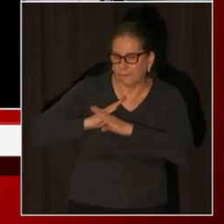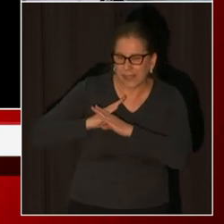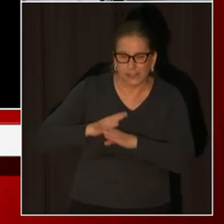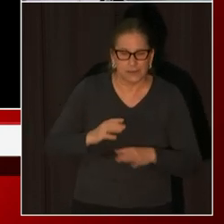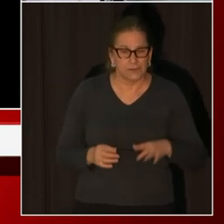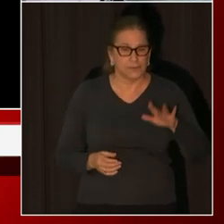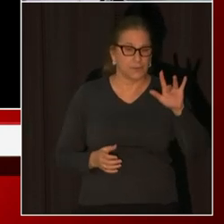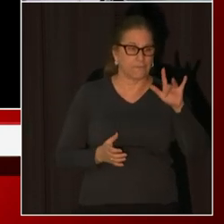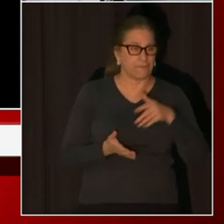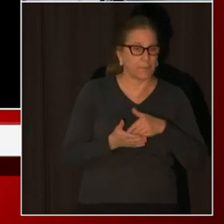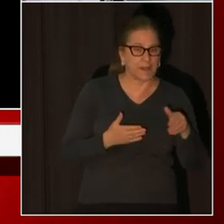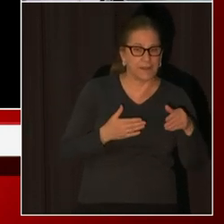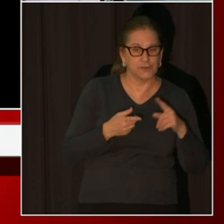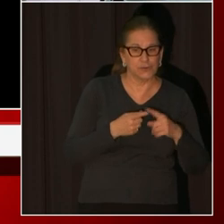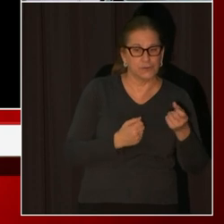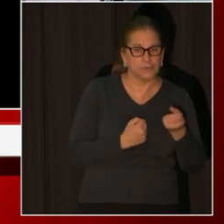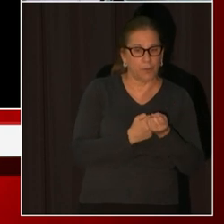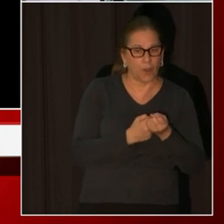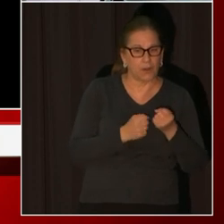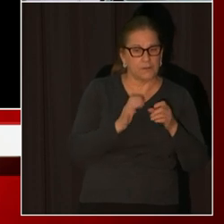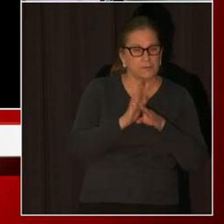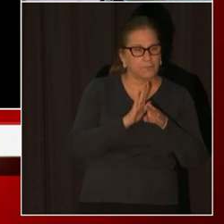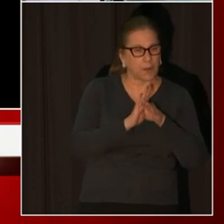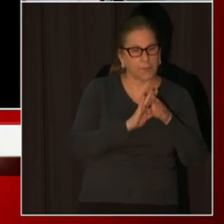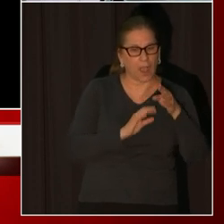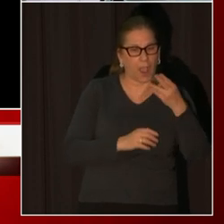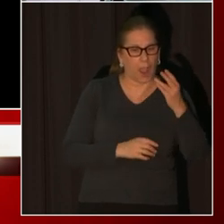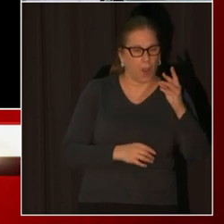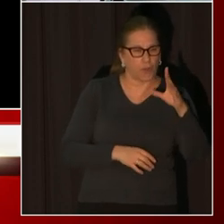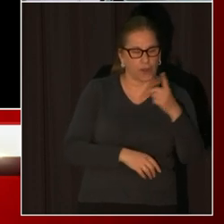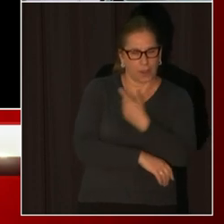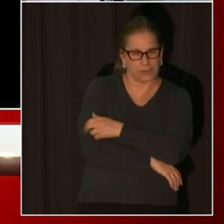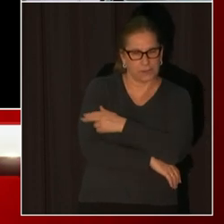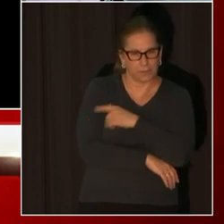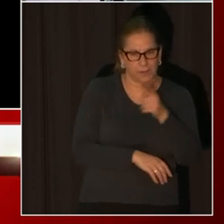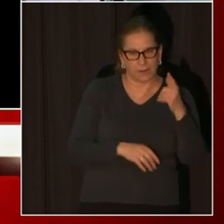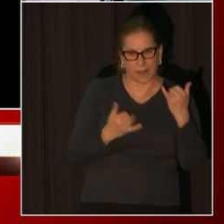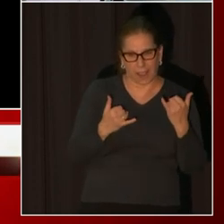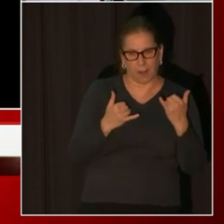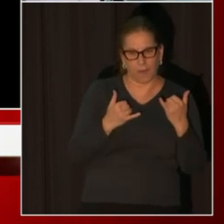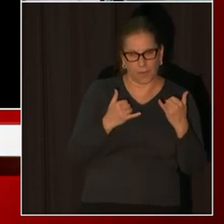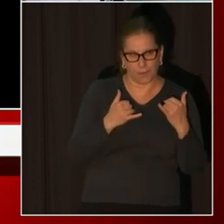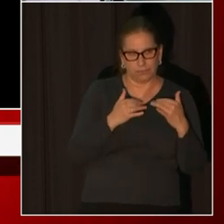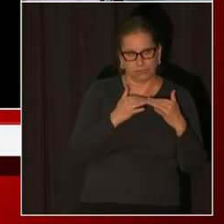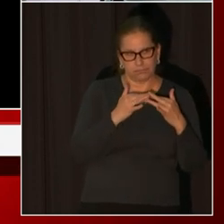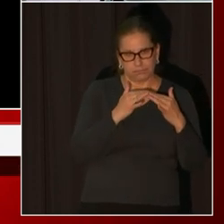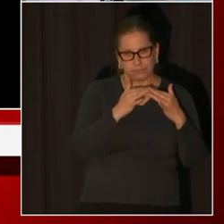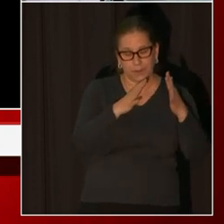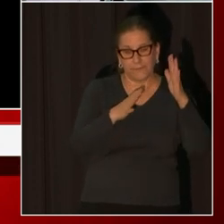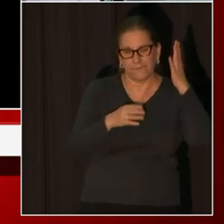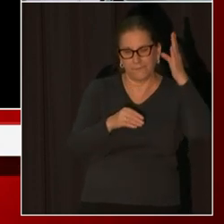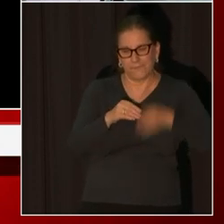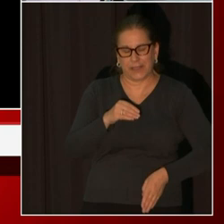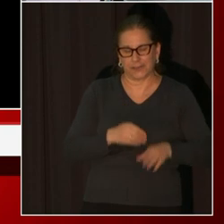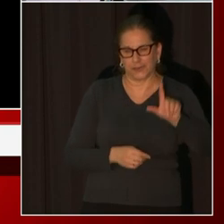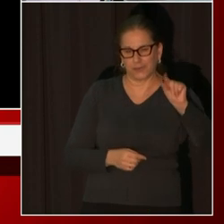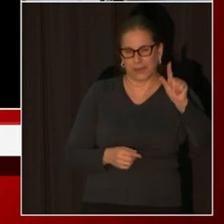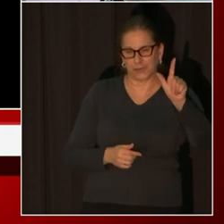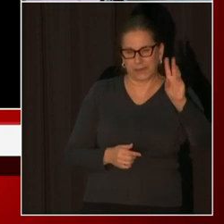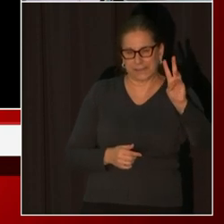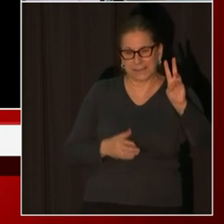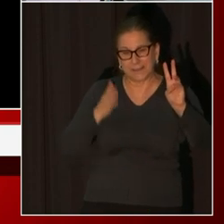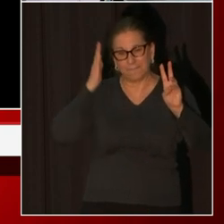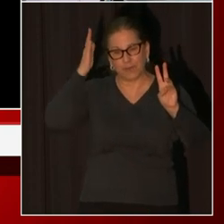a new Howard Hospital to be completed by 2026, with future tax abatements of $225